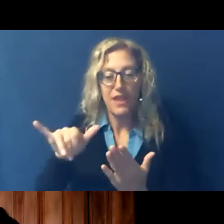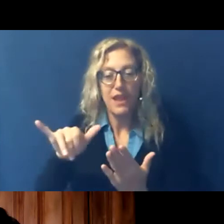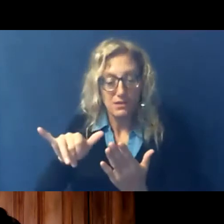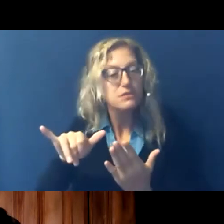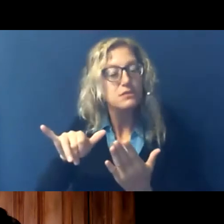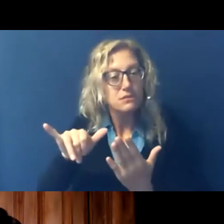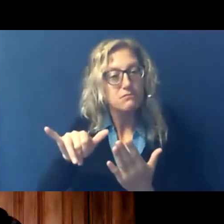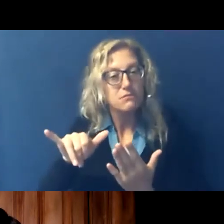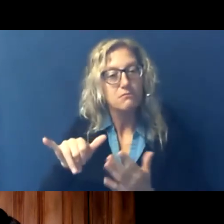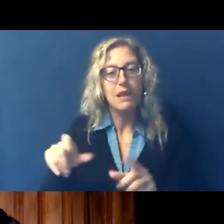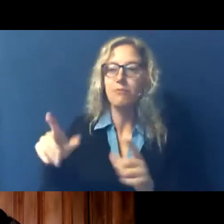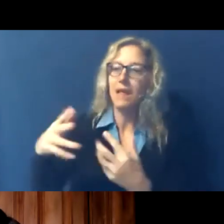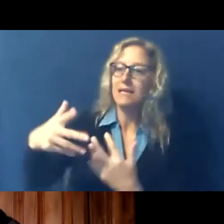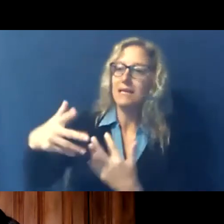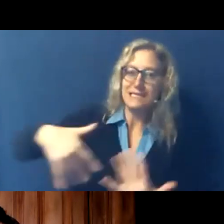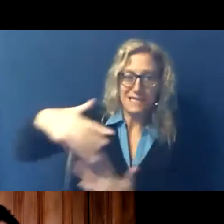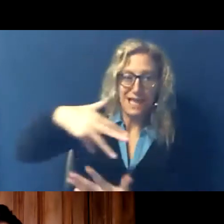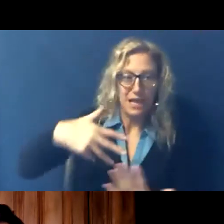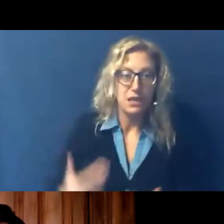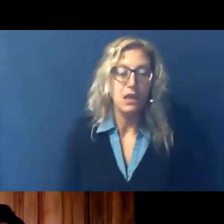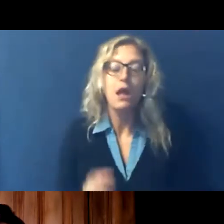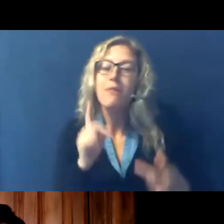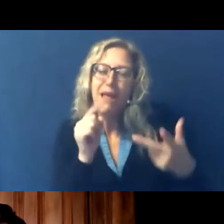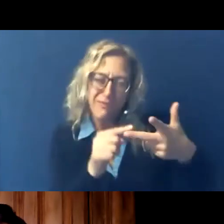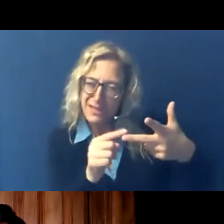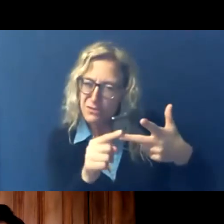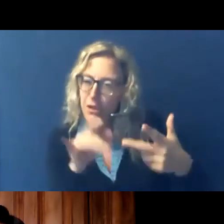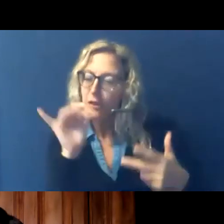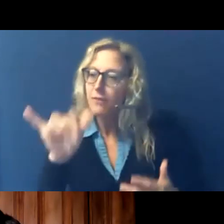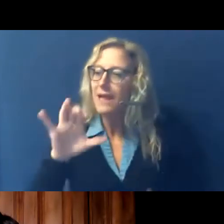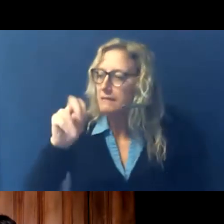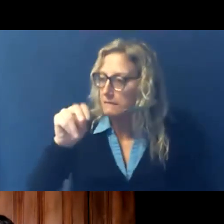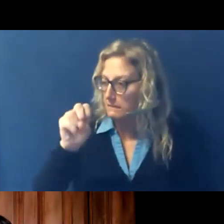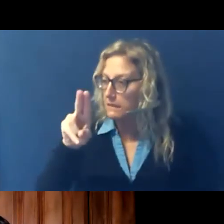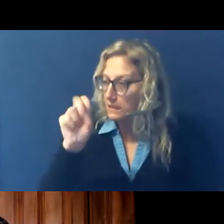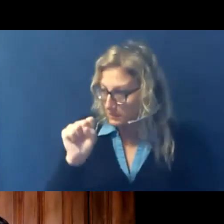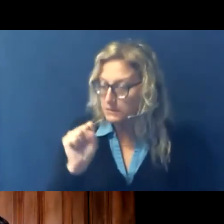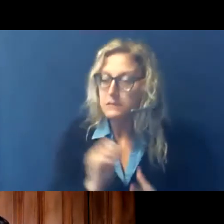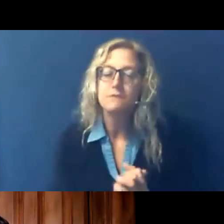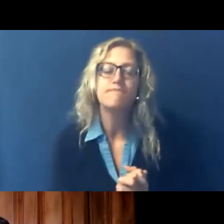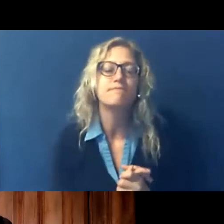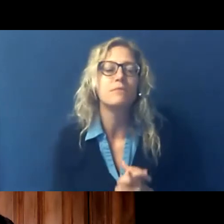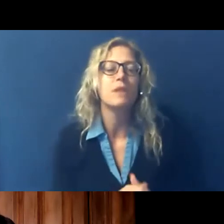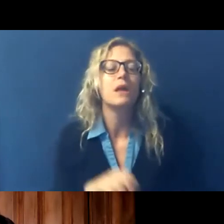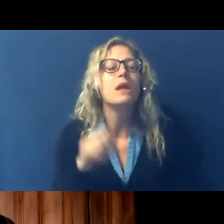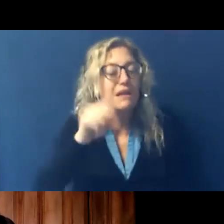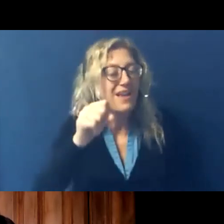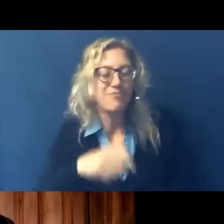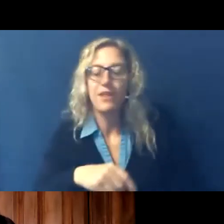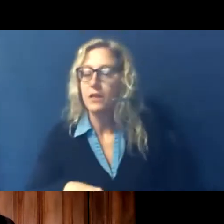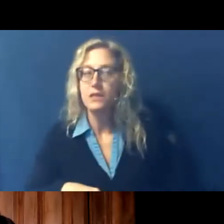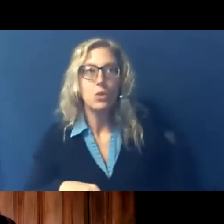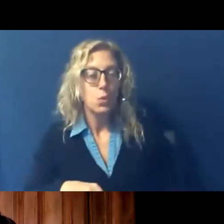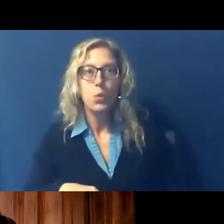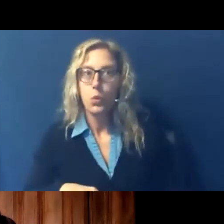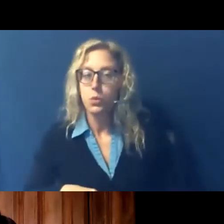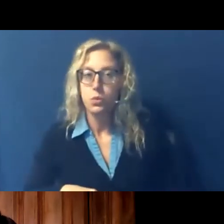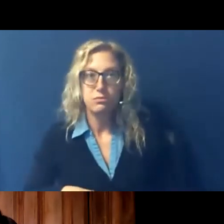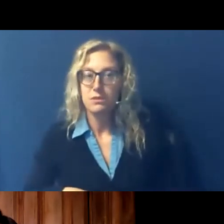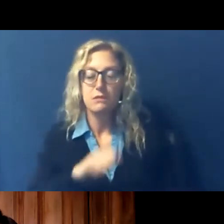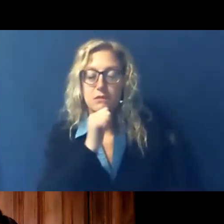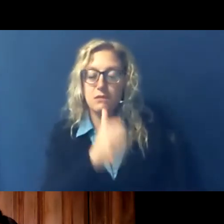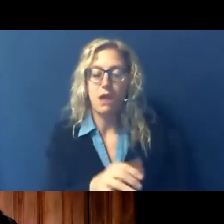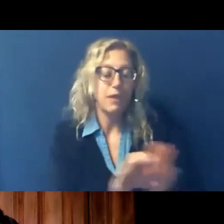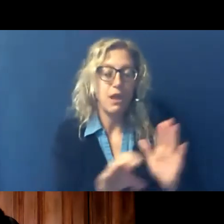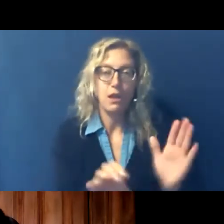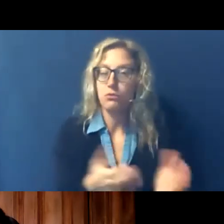a society. The last question I think was about the census. Yeah, this is by far the most blatantly unconstitutional